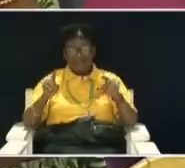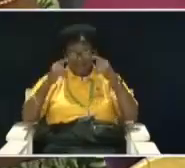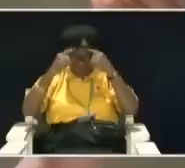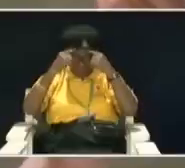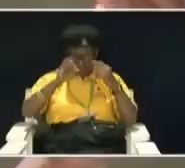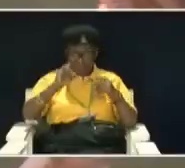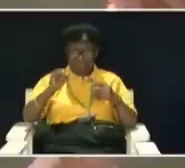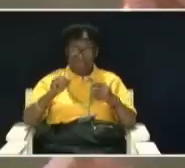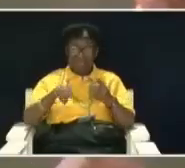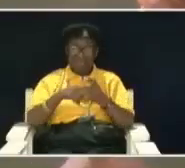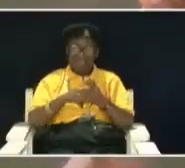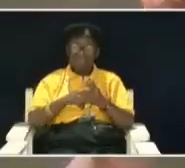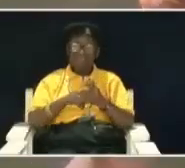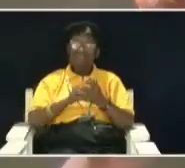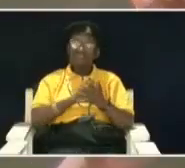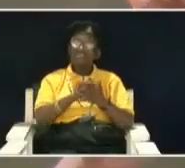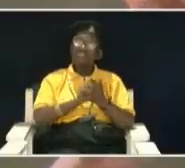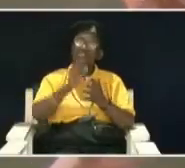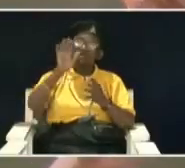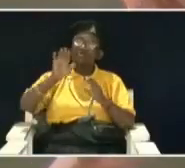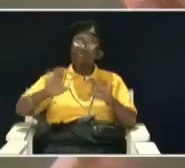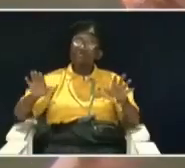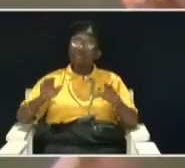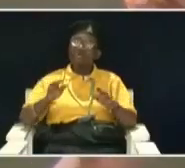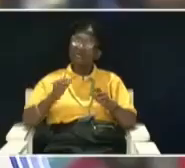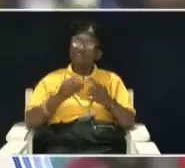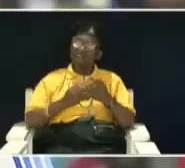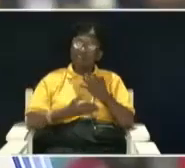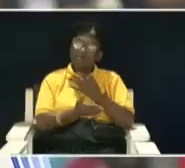concerning these your children born in the month of April,